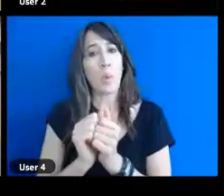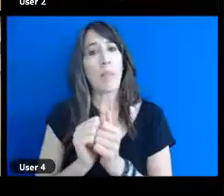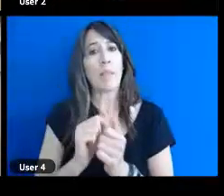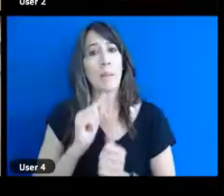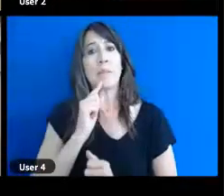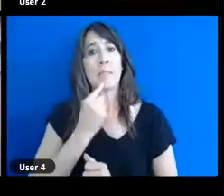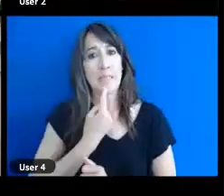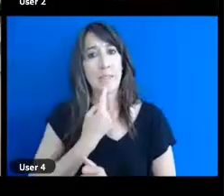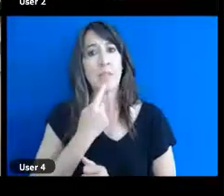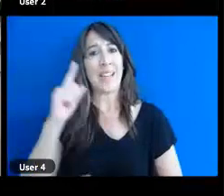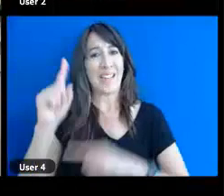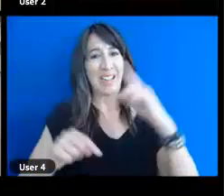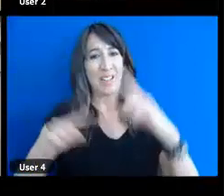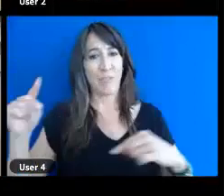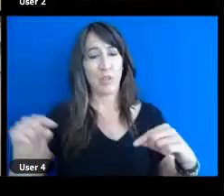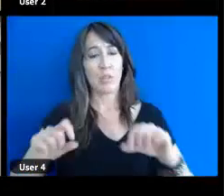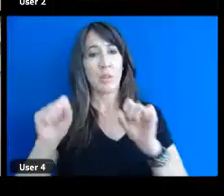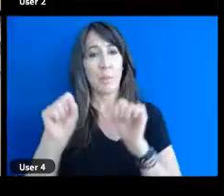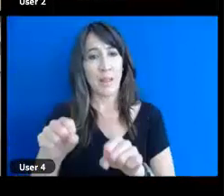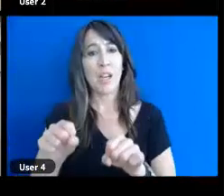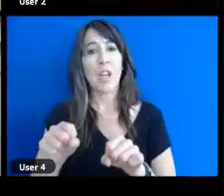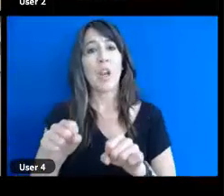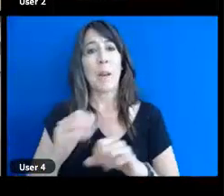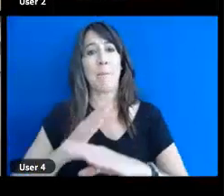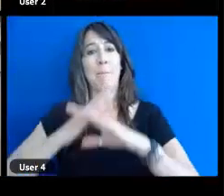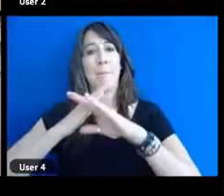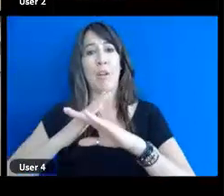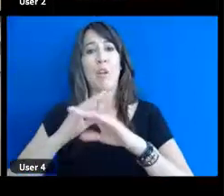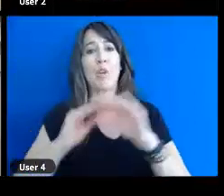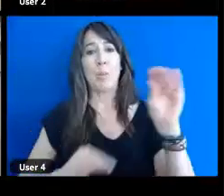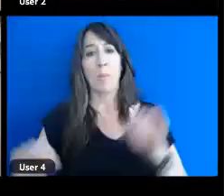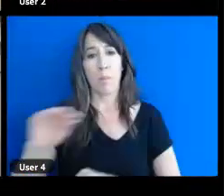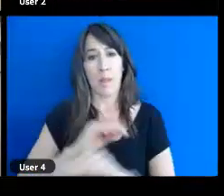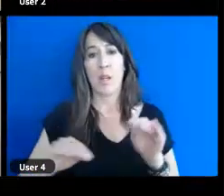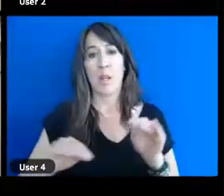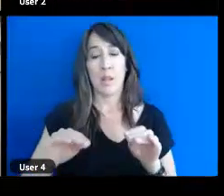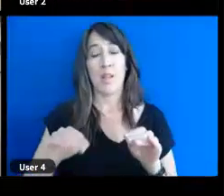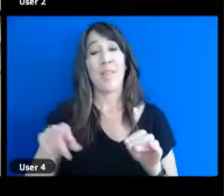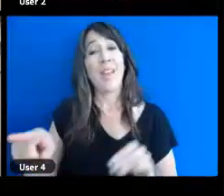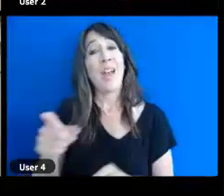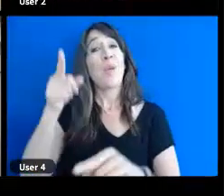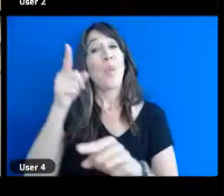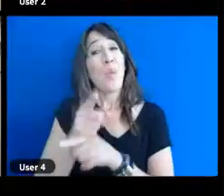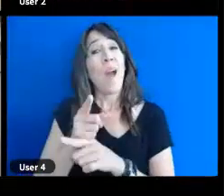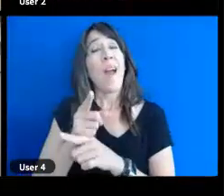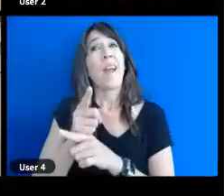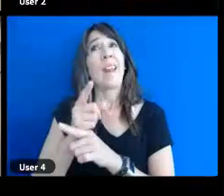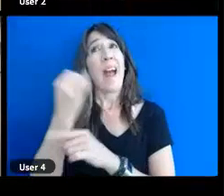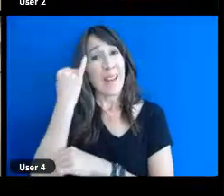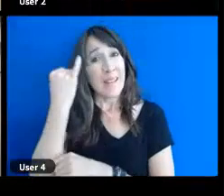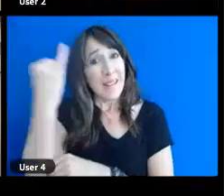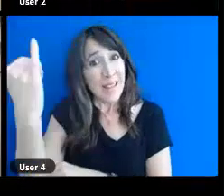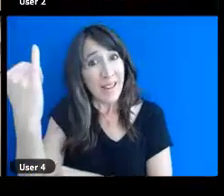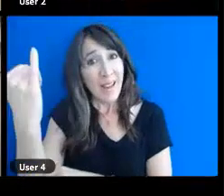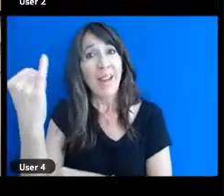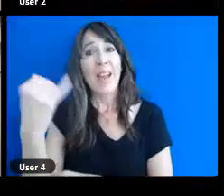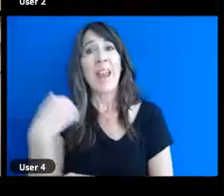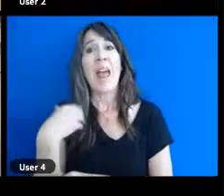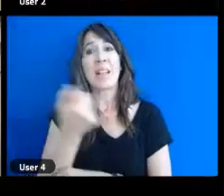hire somebody with some significant diverse abilities, some significant barriers to mobility. And they had the